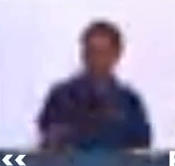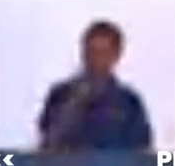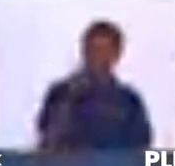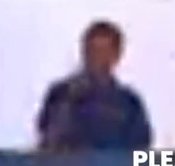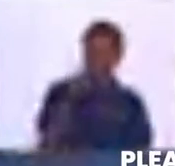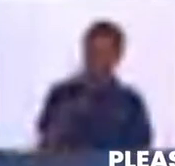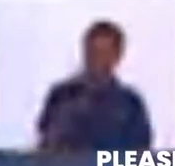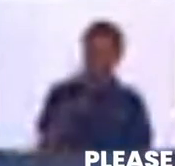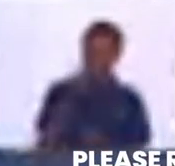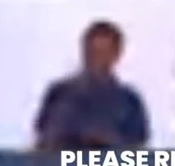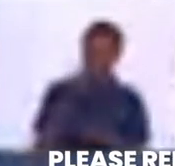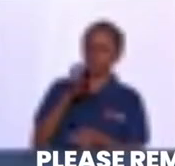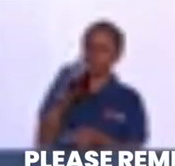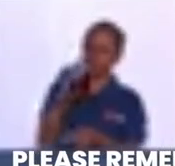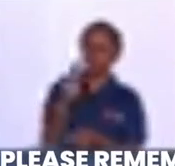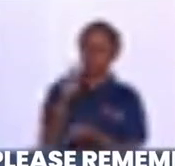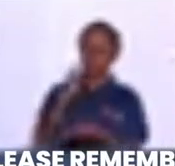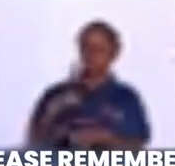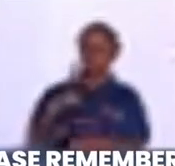They correct us.